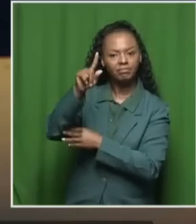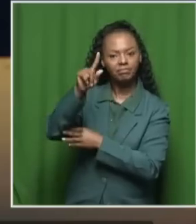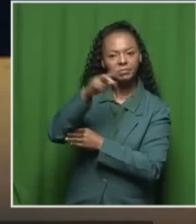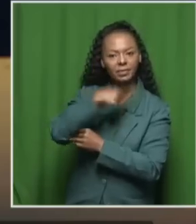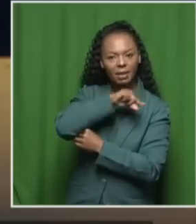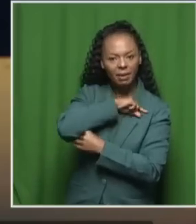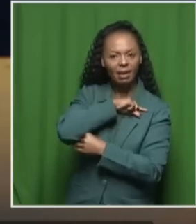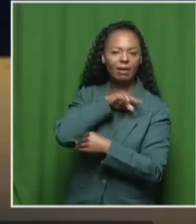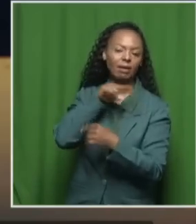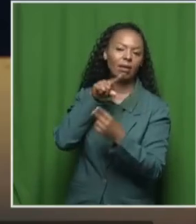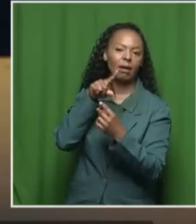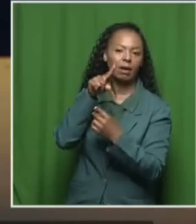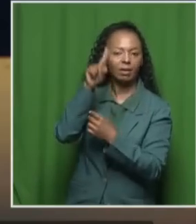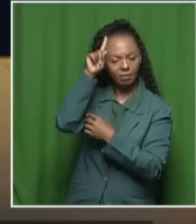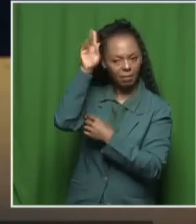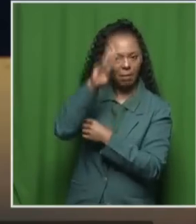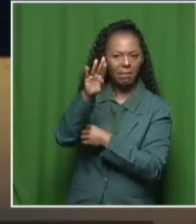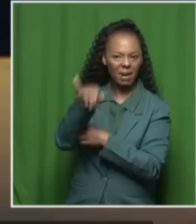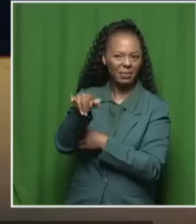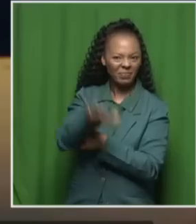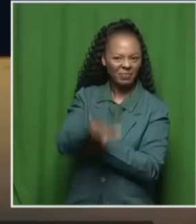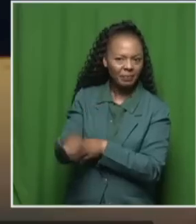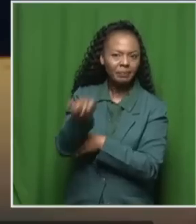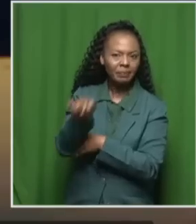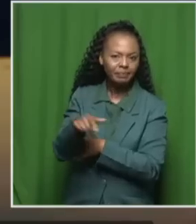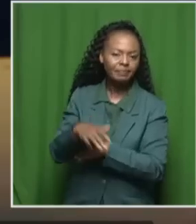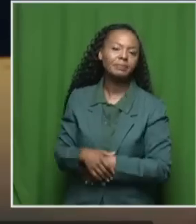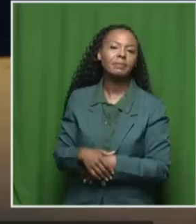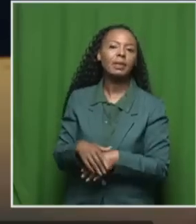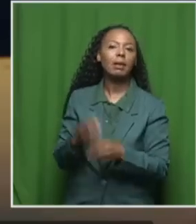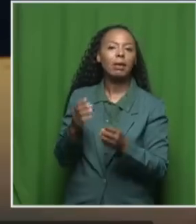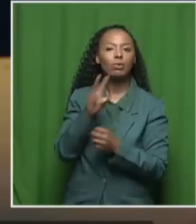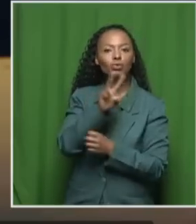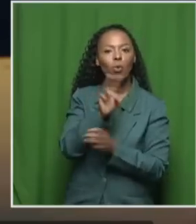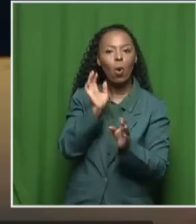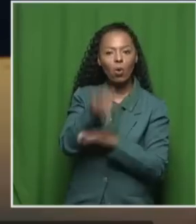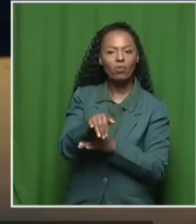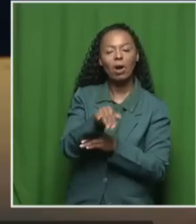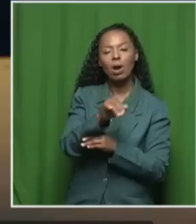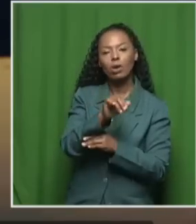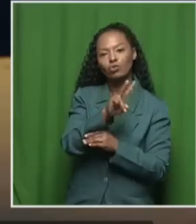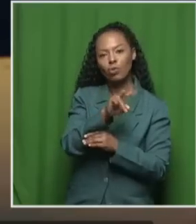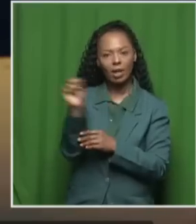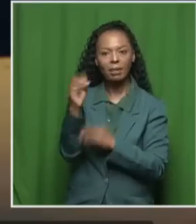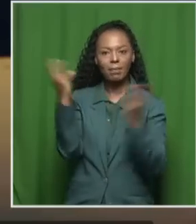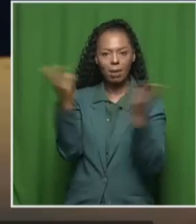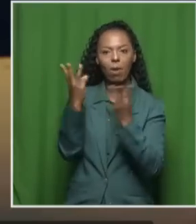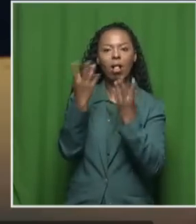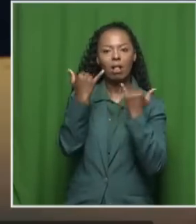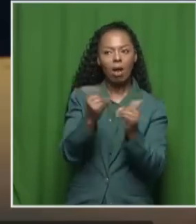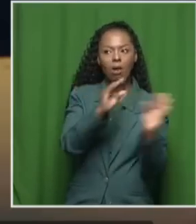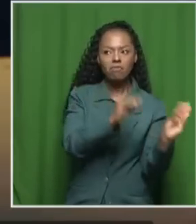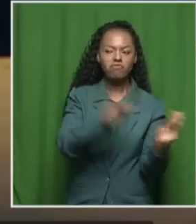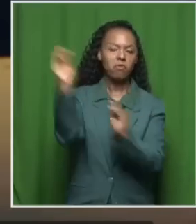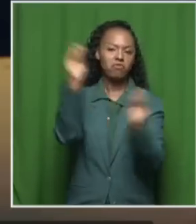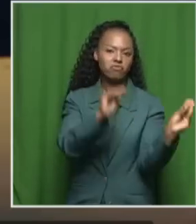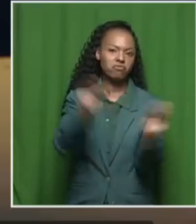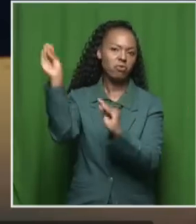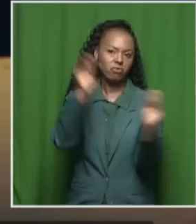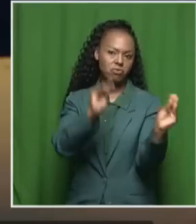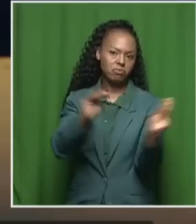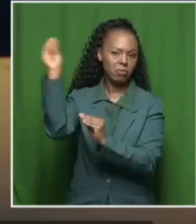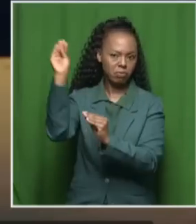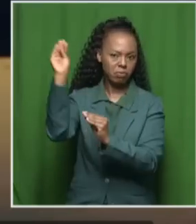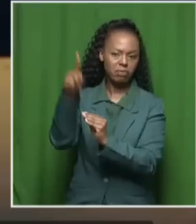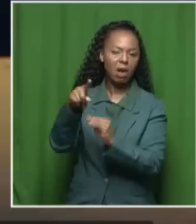Bay Metro and, of course, evacuations between 100 and 200 people evacuated, as he says. Still raining. They may have